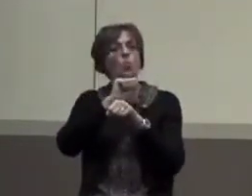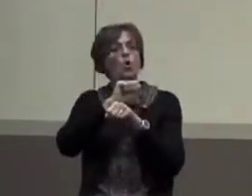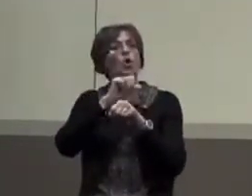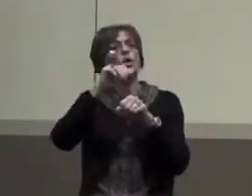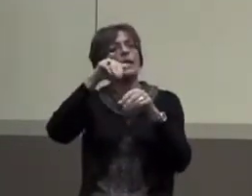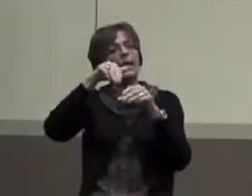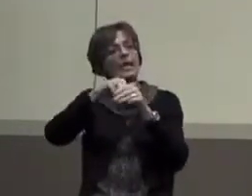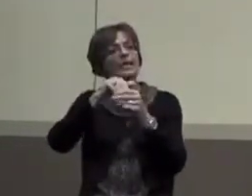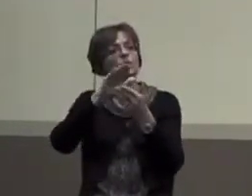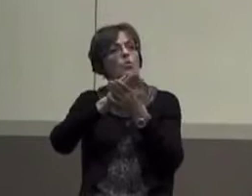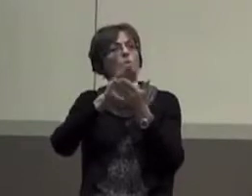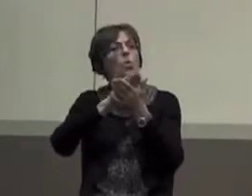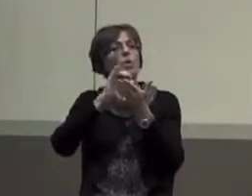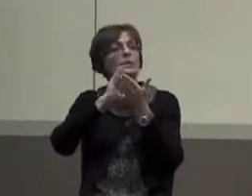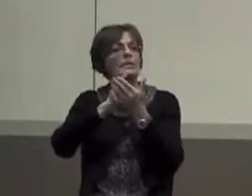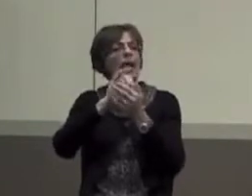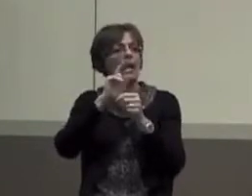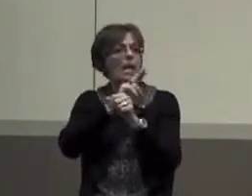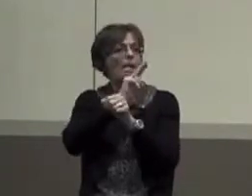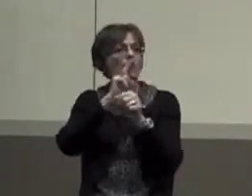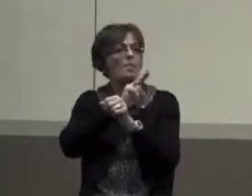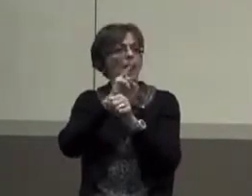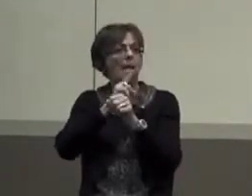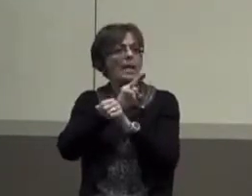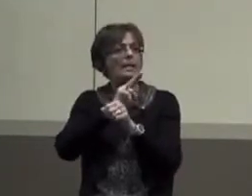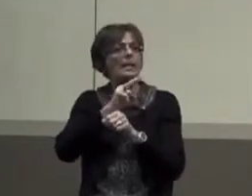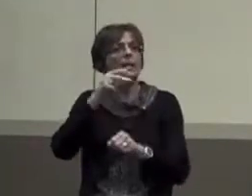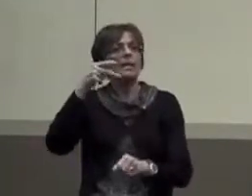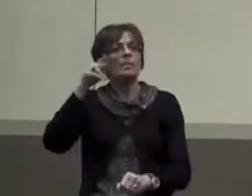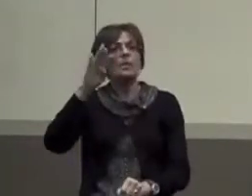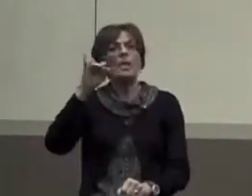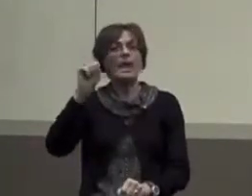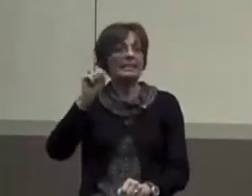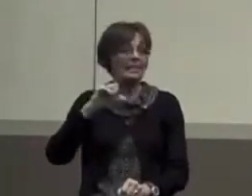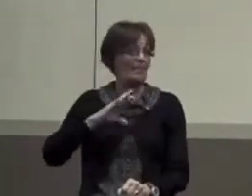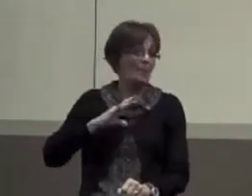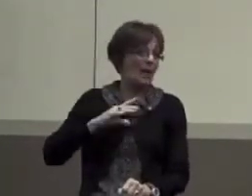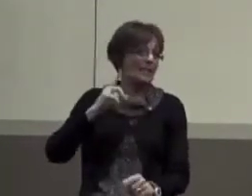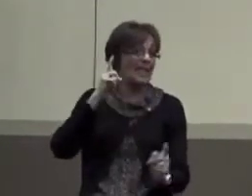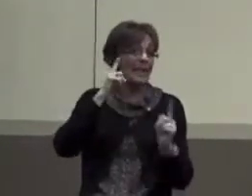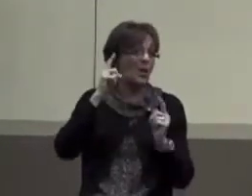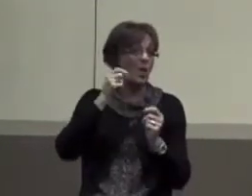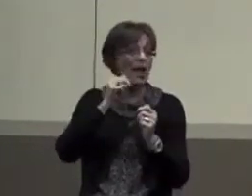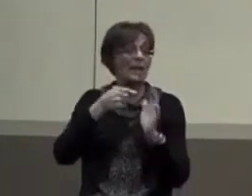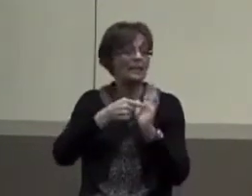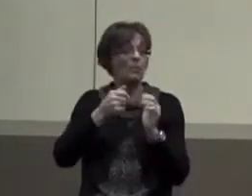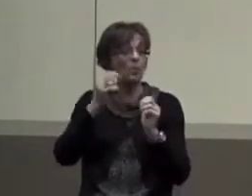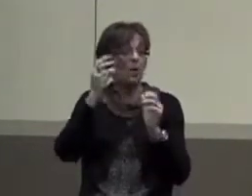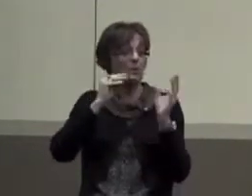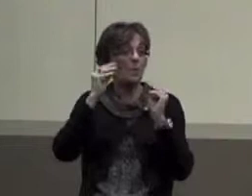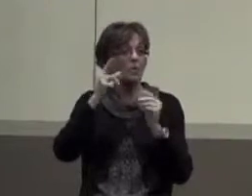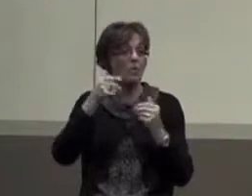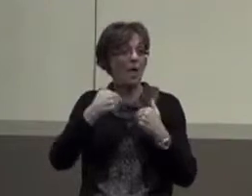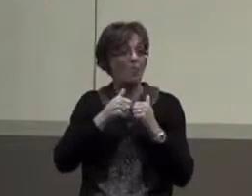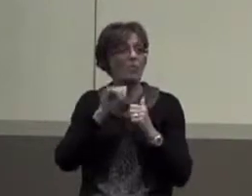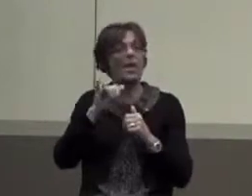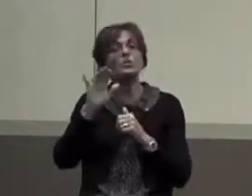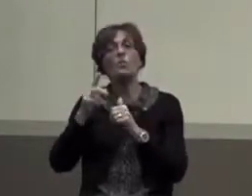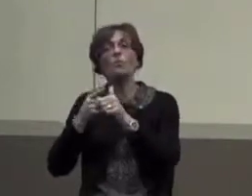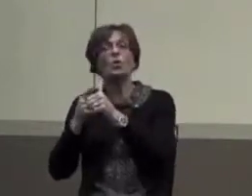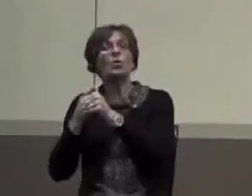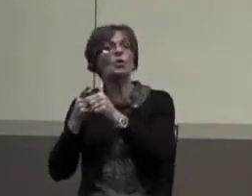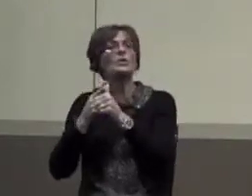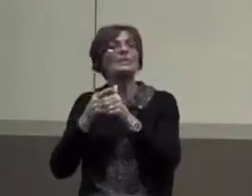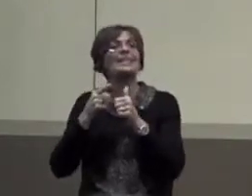so it'd be awesome to hear your examples or any experiences that you have with that. So first, let's do a little